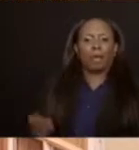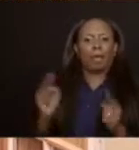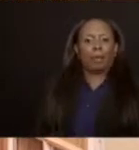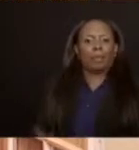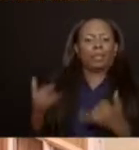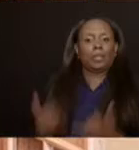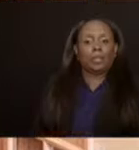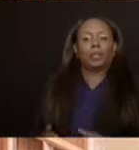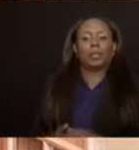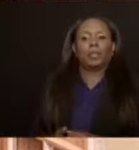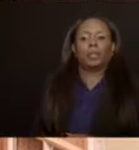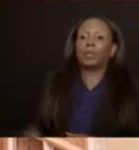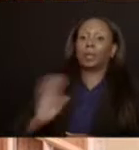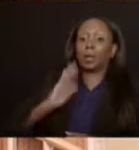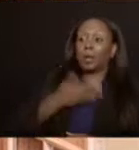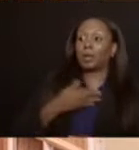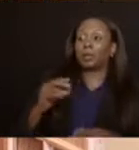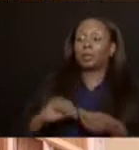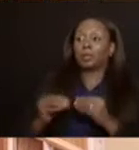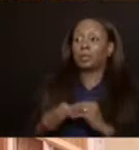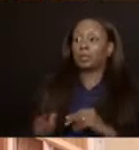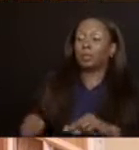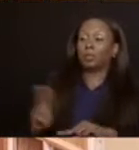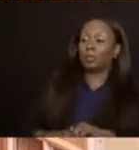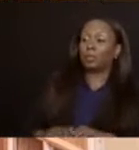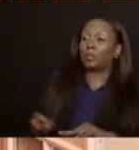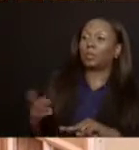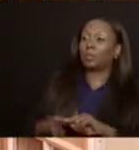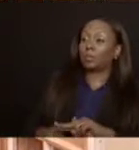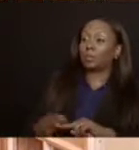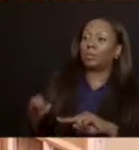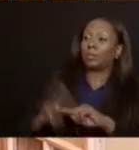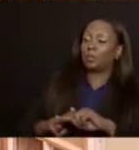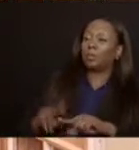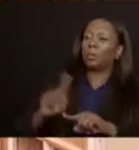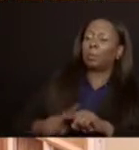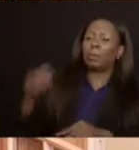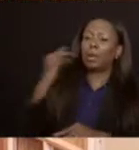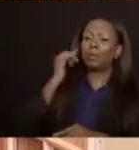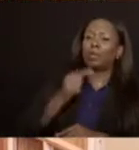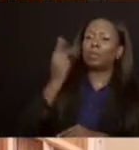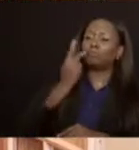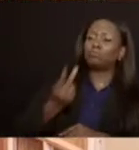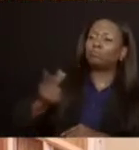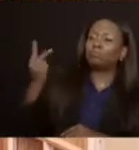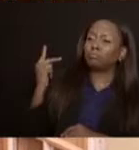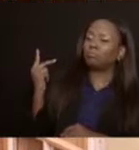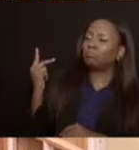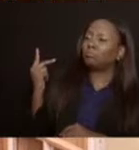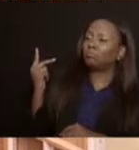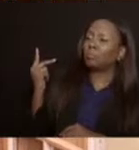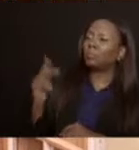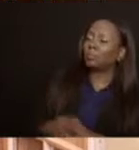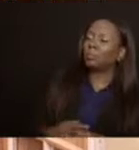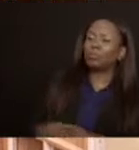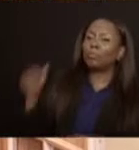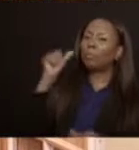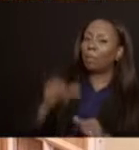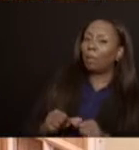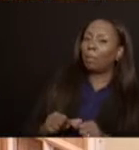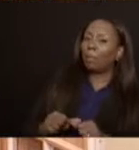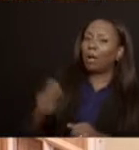Our numbers, yes, are rising, but if you cast your mind back a few weeks or a few months ago, we also indicated